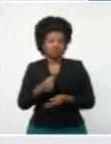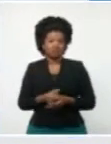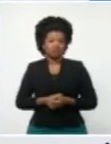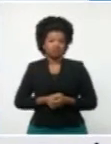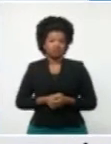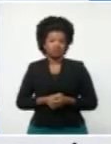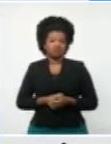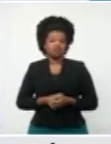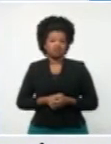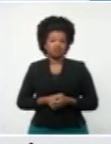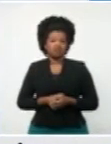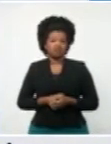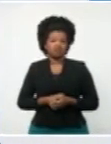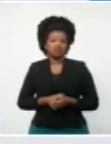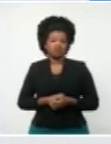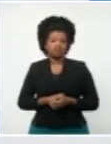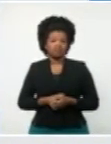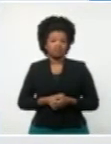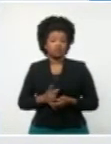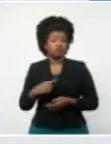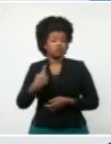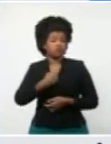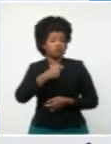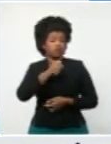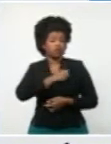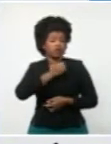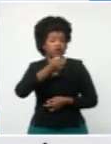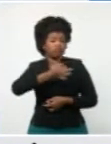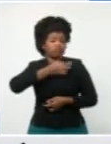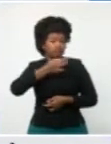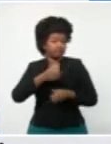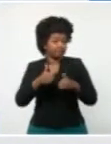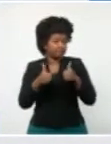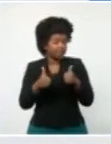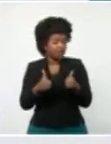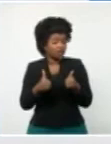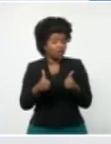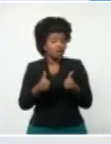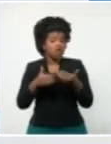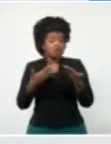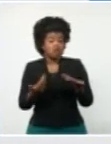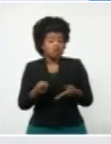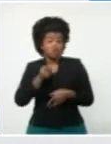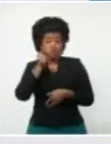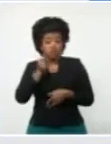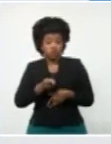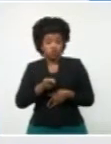And one, which is the case that got infected abroad, is